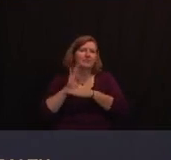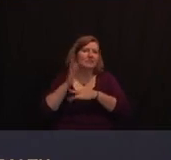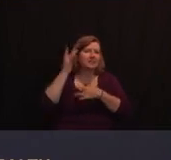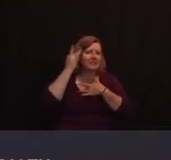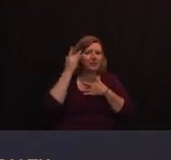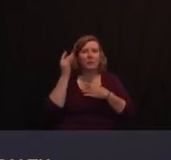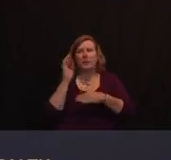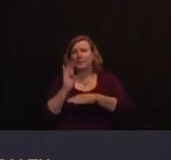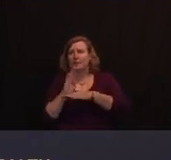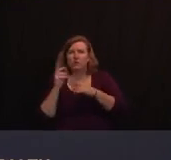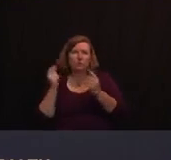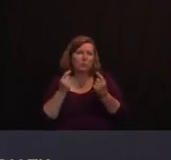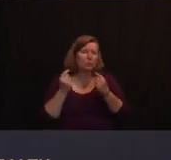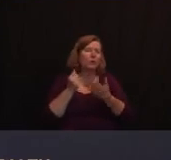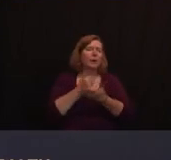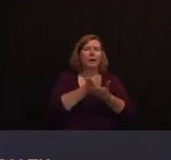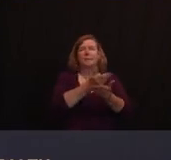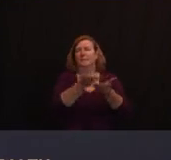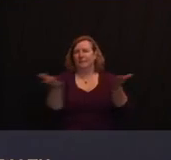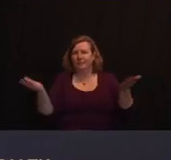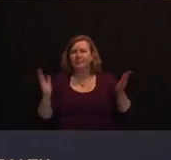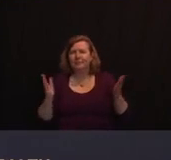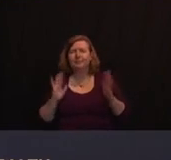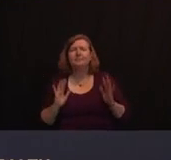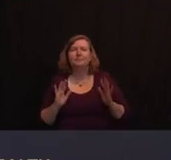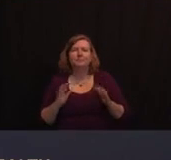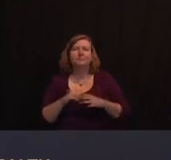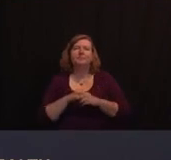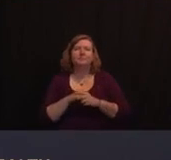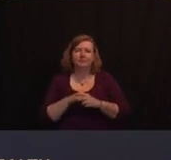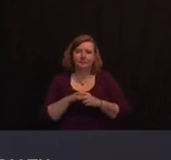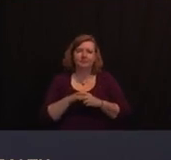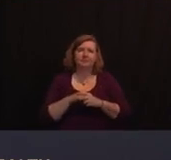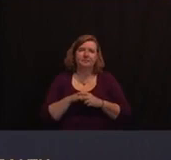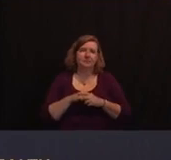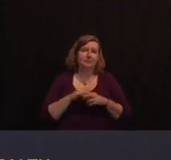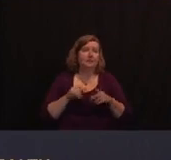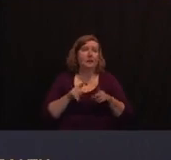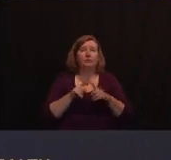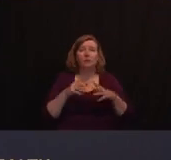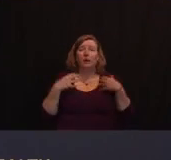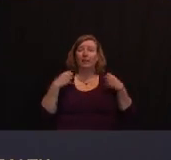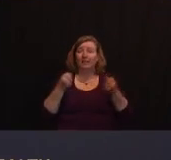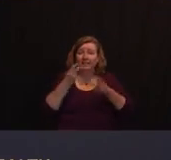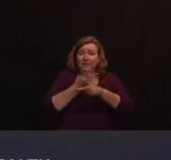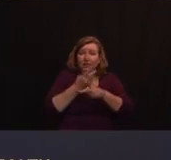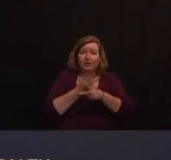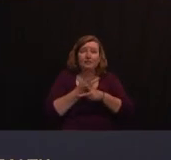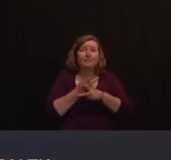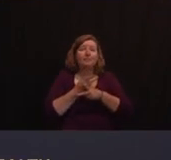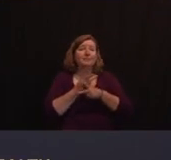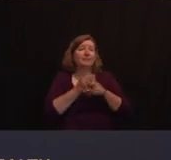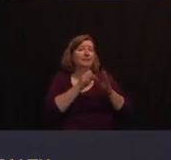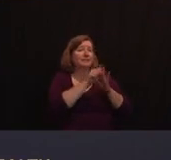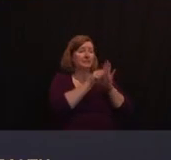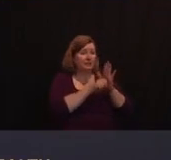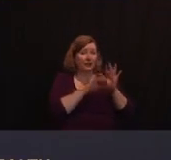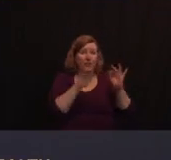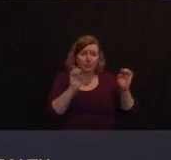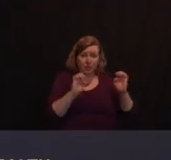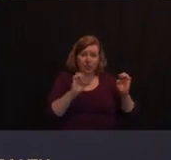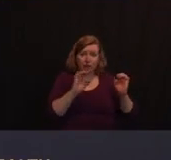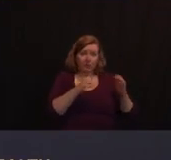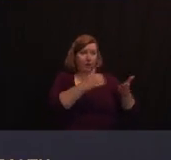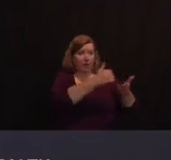doing for them. And both of those, the healthcare emergency and the state of emergency allows us to do a lot more than we normally